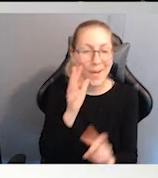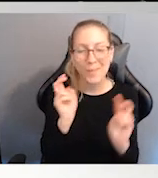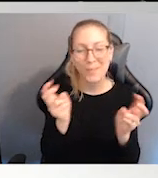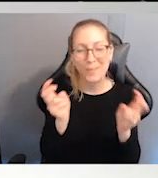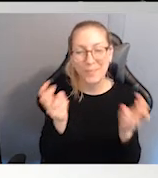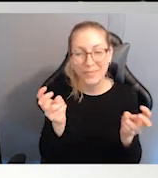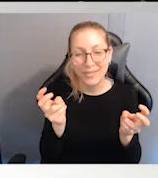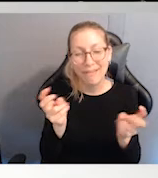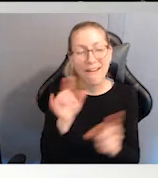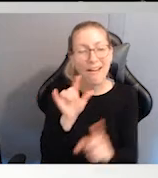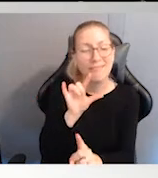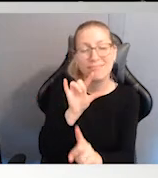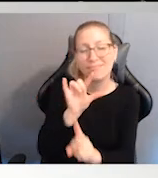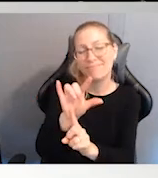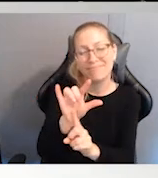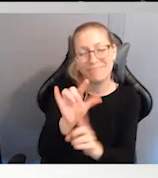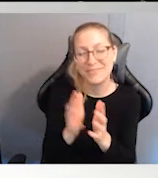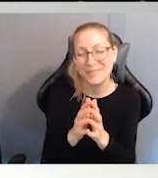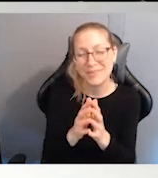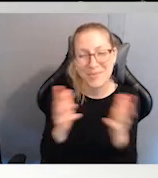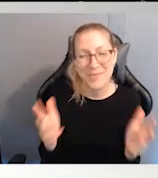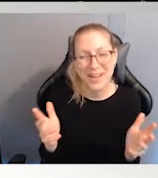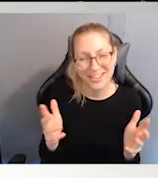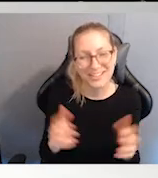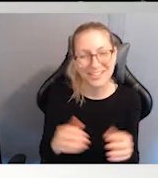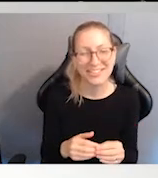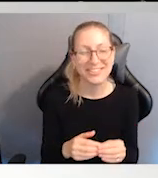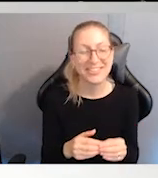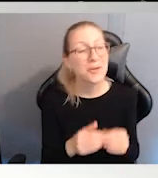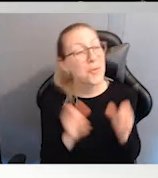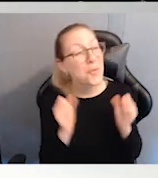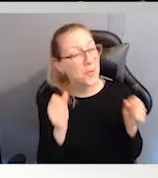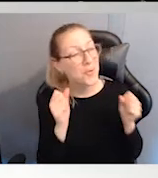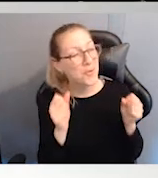because I love her very much.